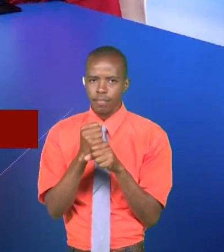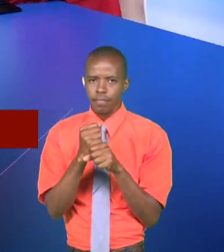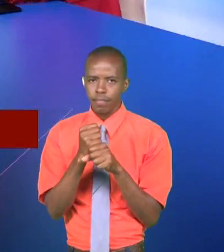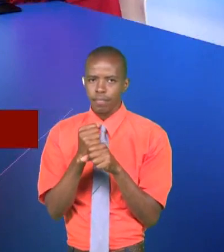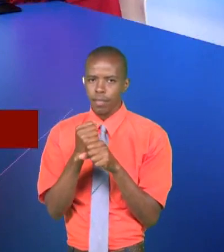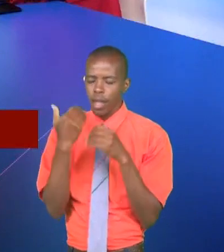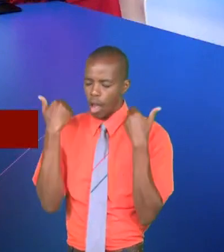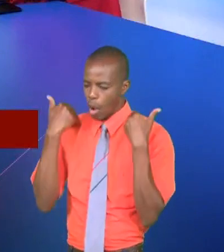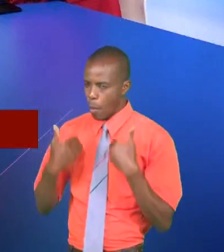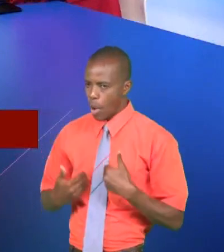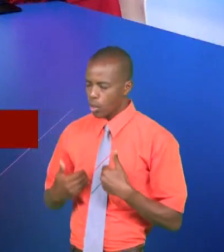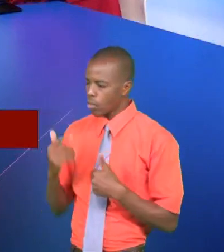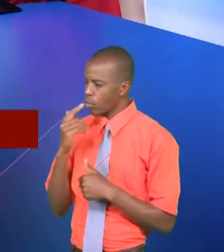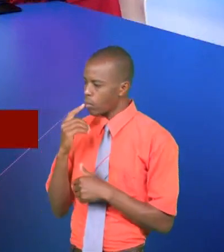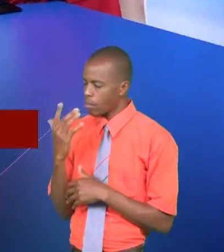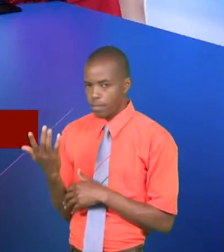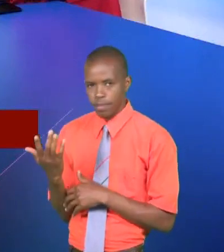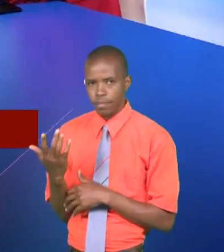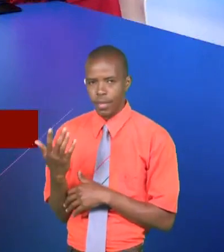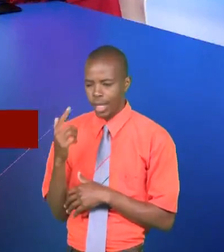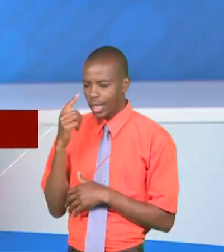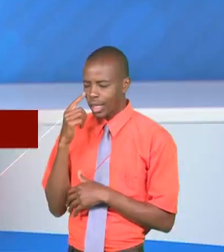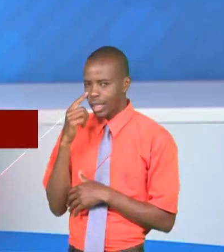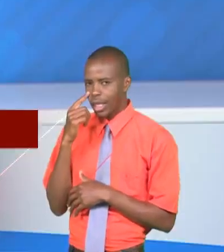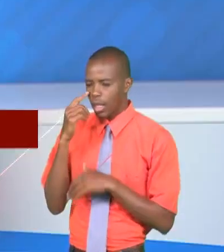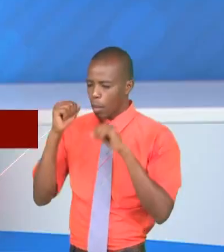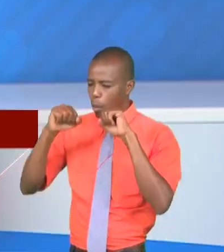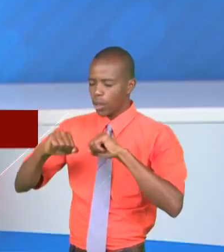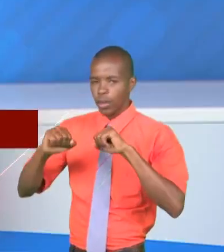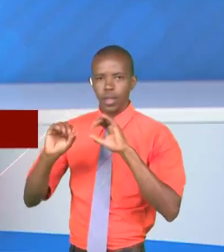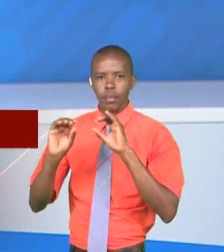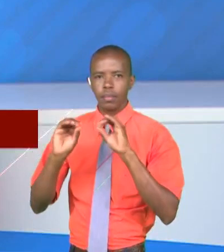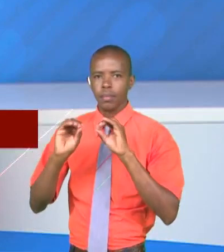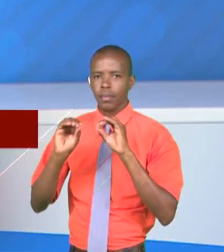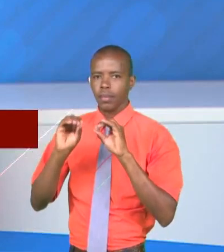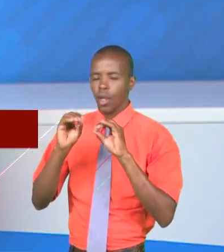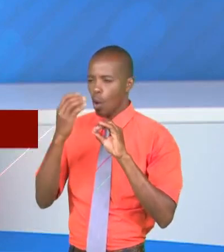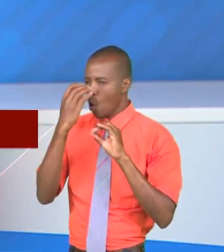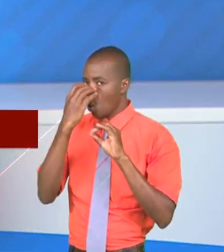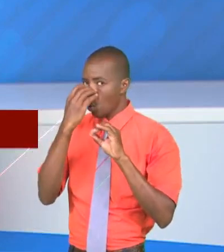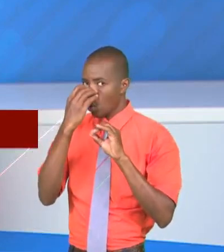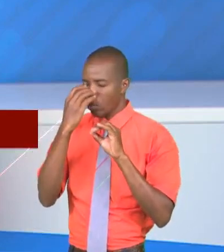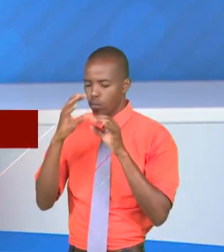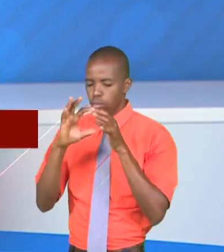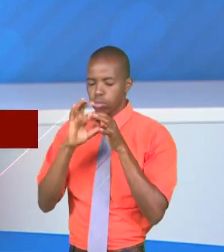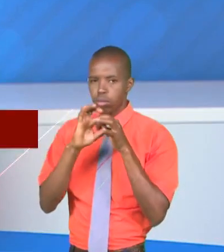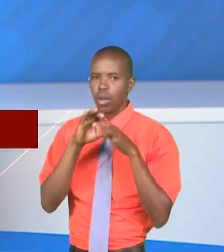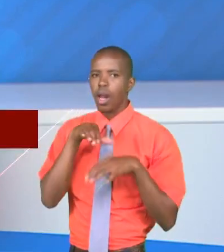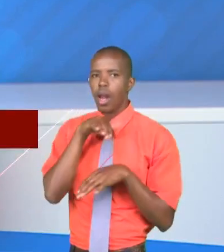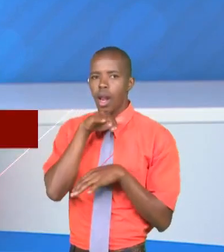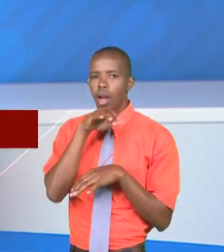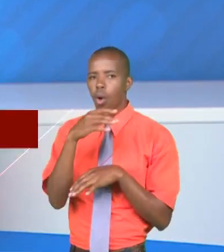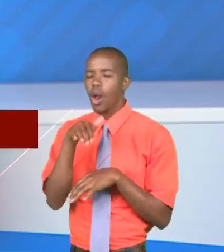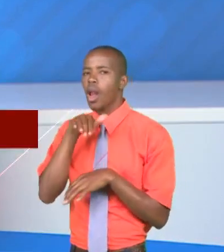What I want to say is that I don't see the possibilities of Ruto joining Raila or